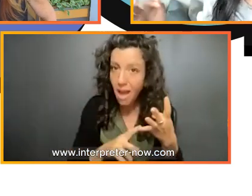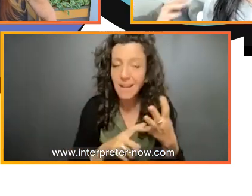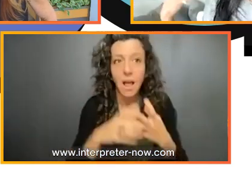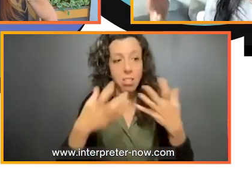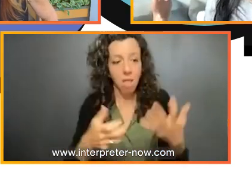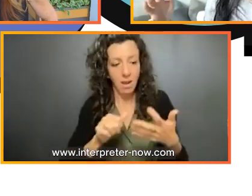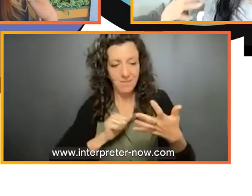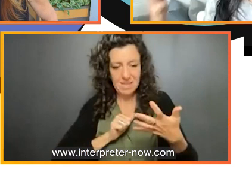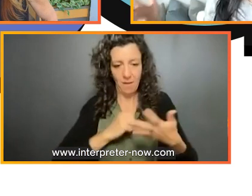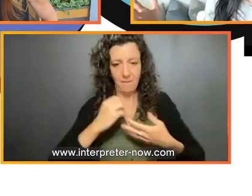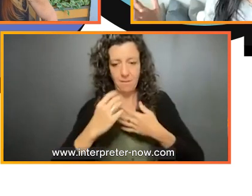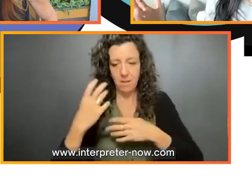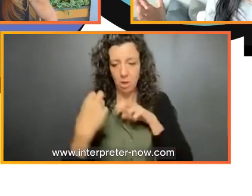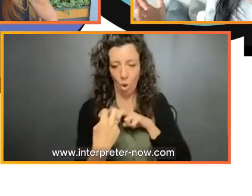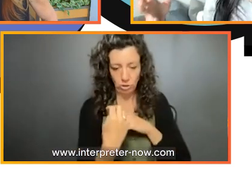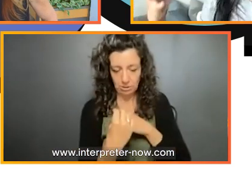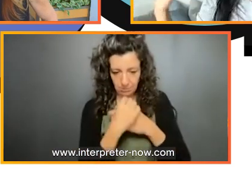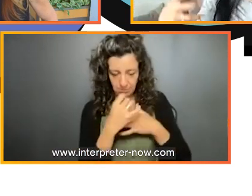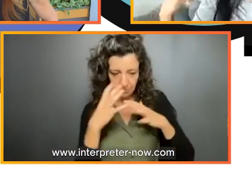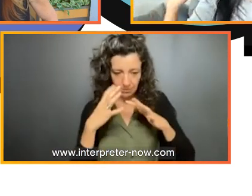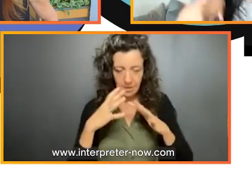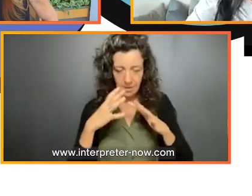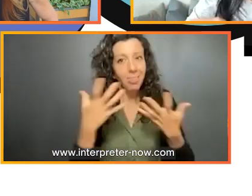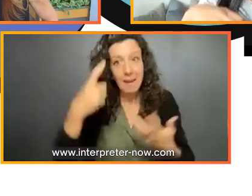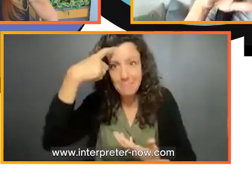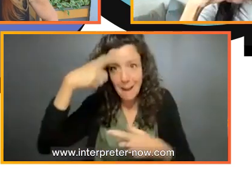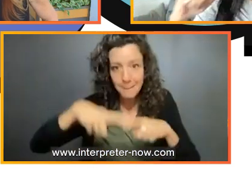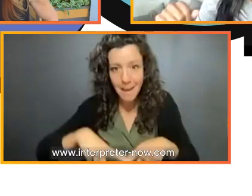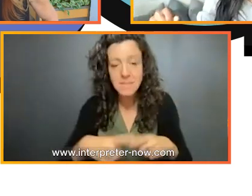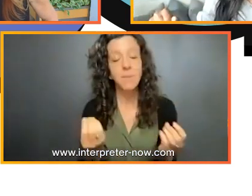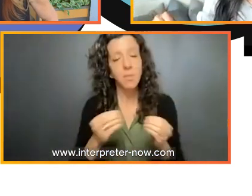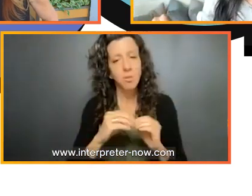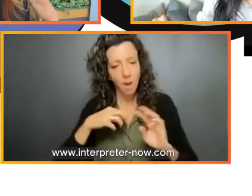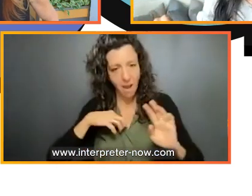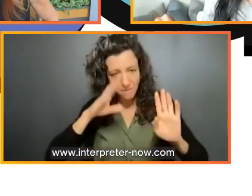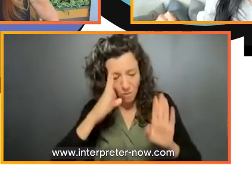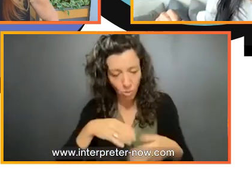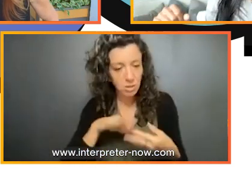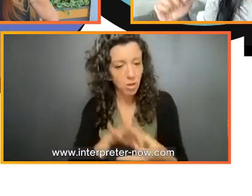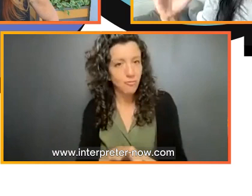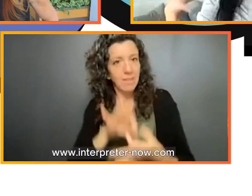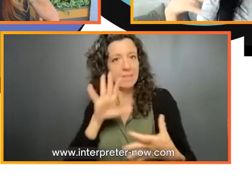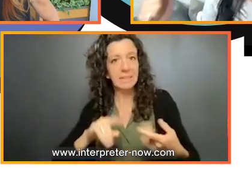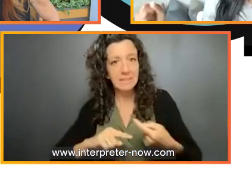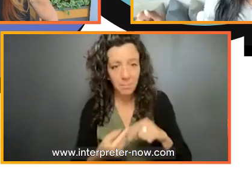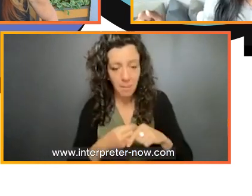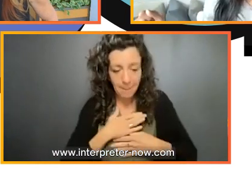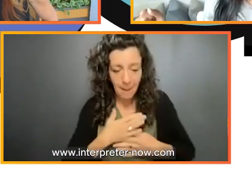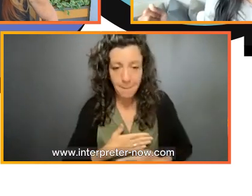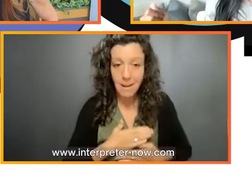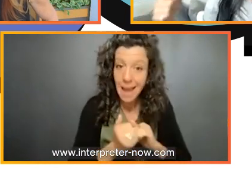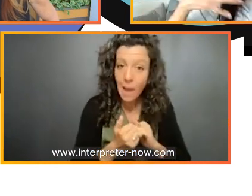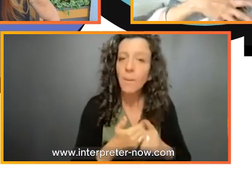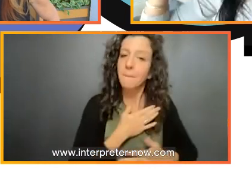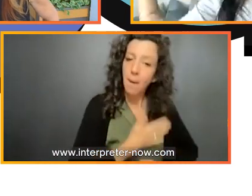crying, like energetically discharging the trapped stress, because trauma is about the dysregulation of the nervous system and energy trapped in our